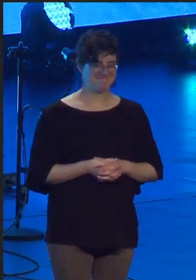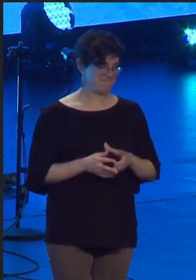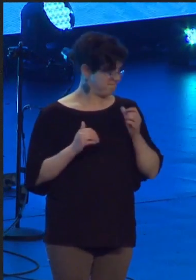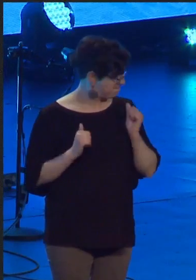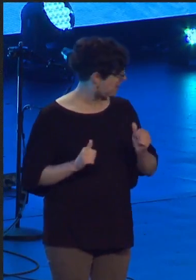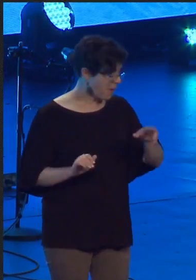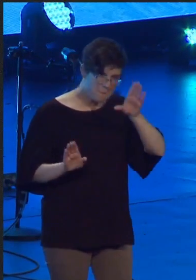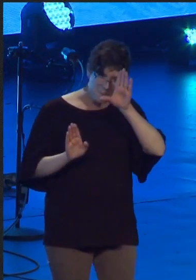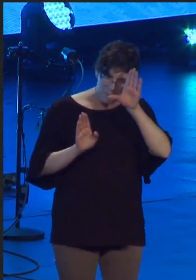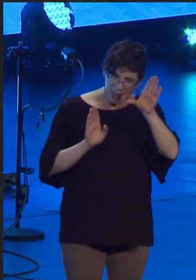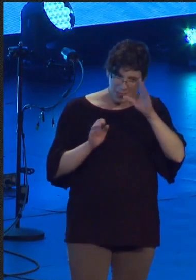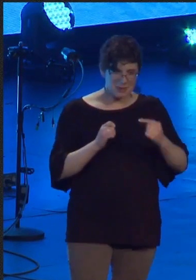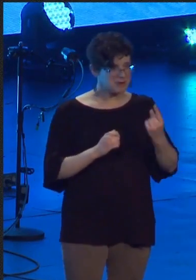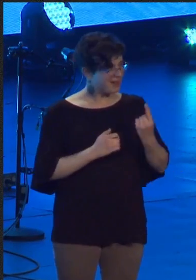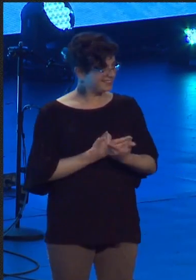everyone.